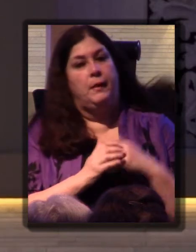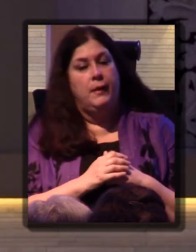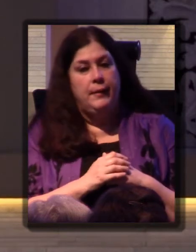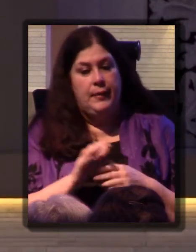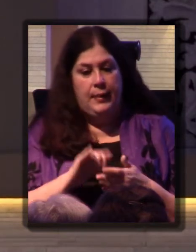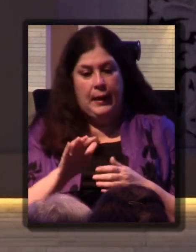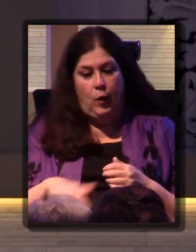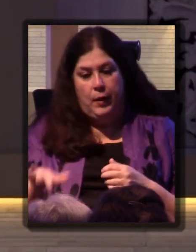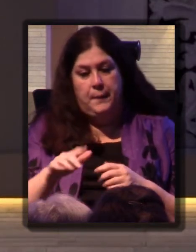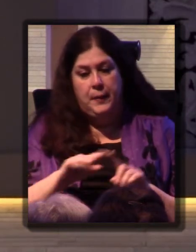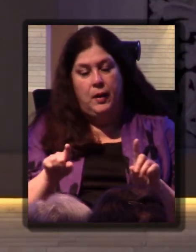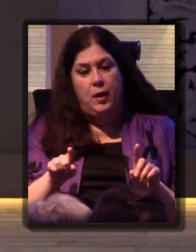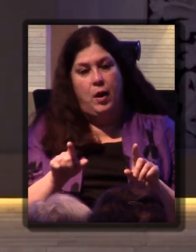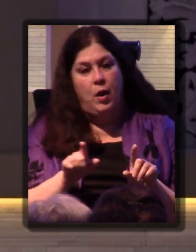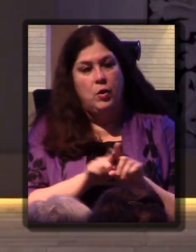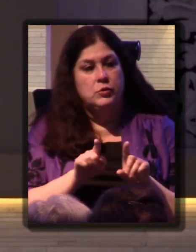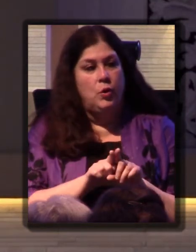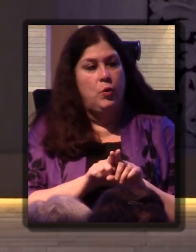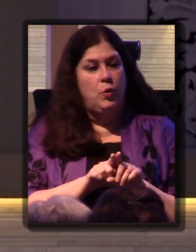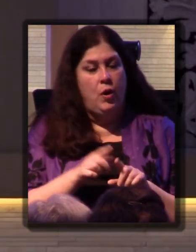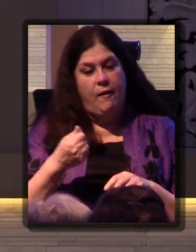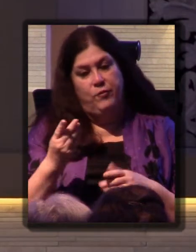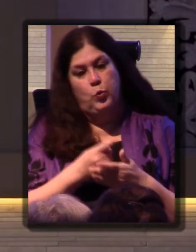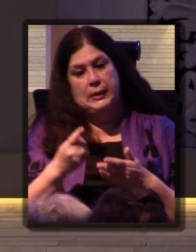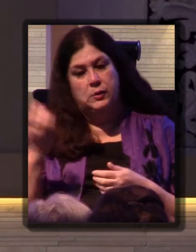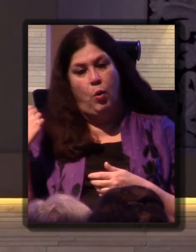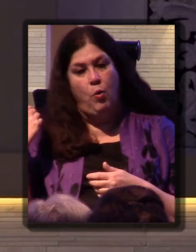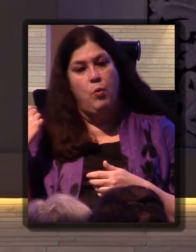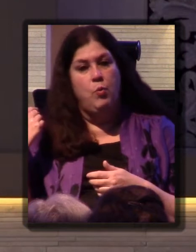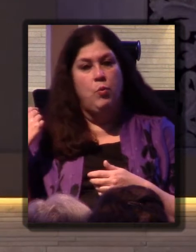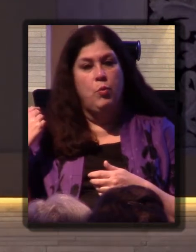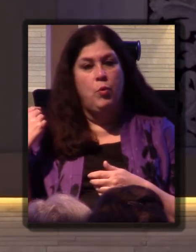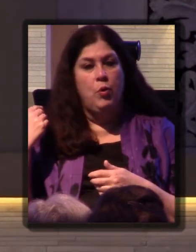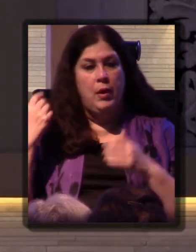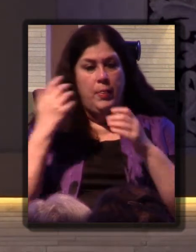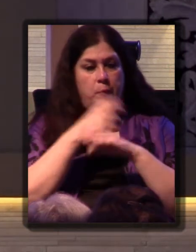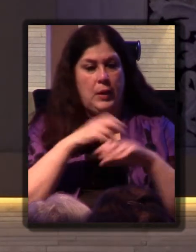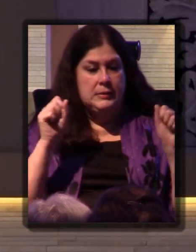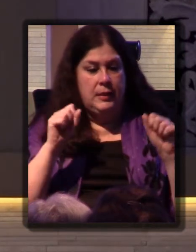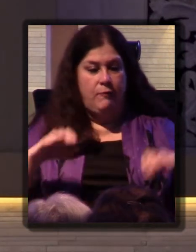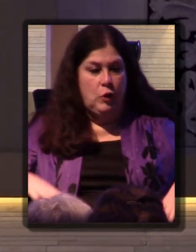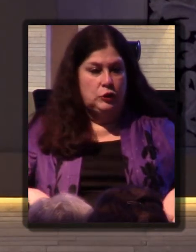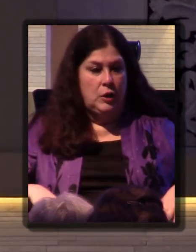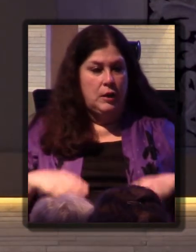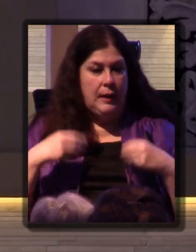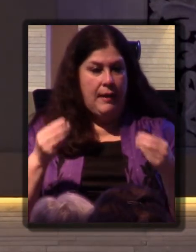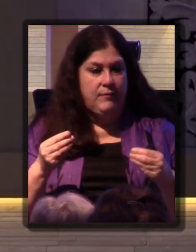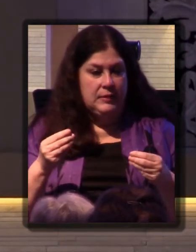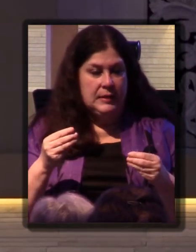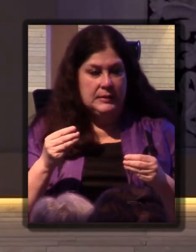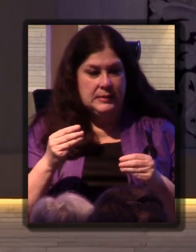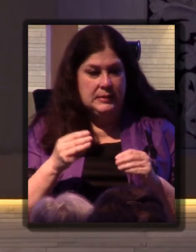the peninsula in that area. But we also, just a couple of weeks ago, the president of Russia gave